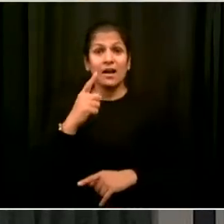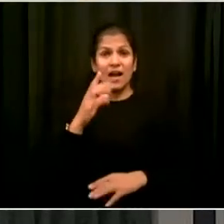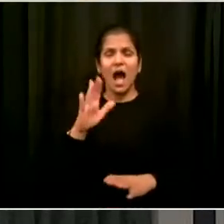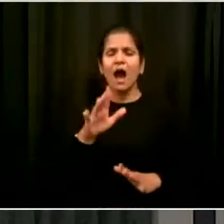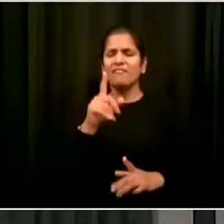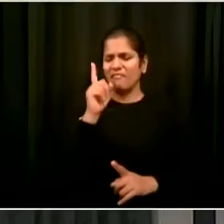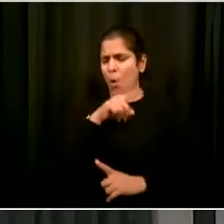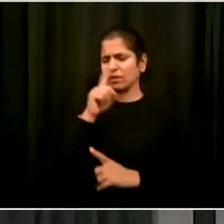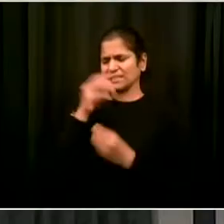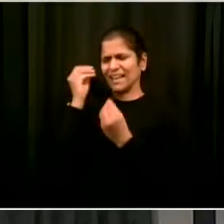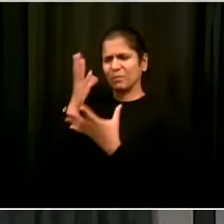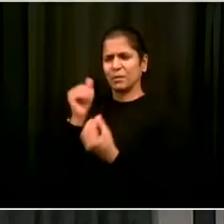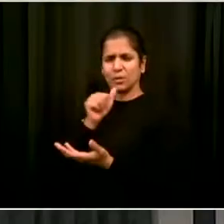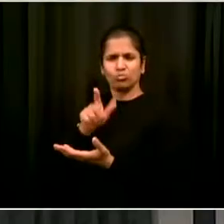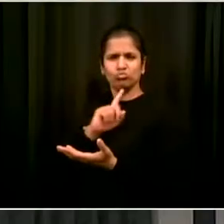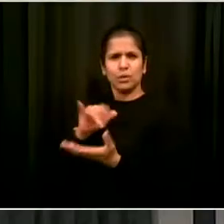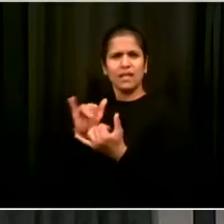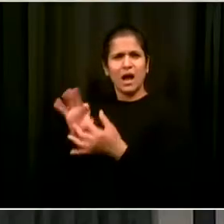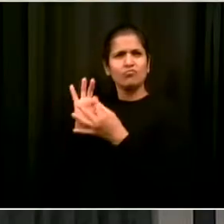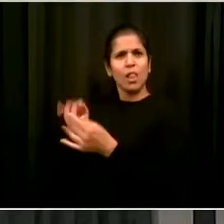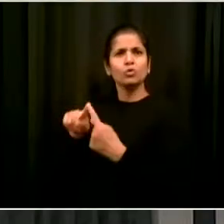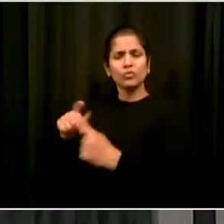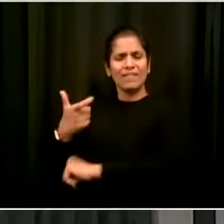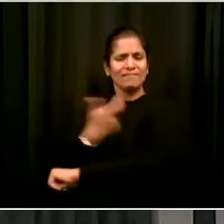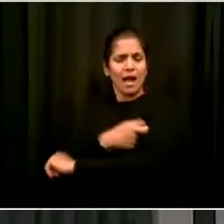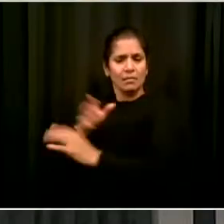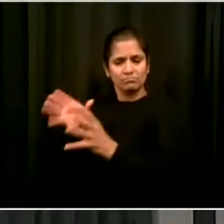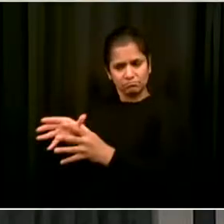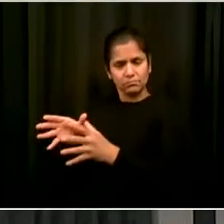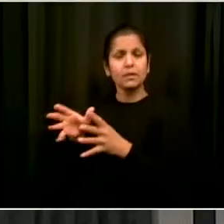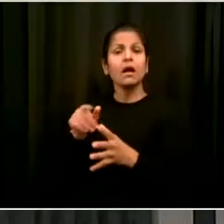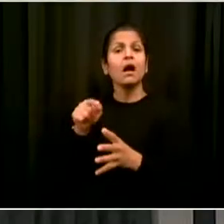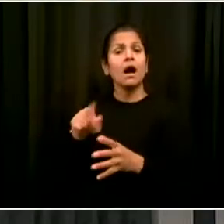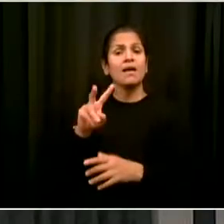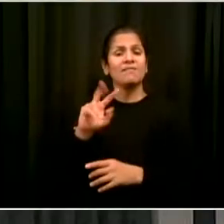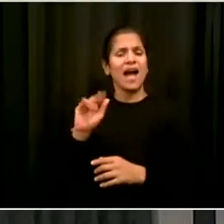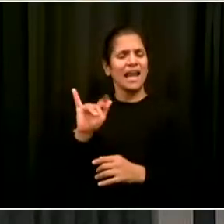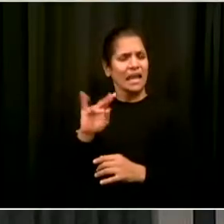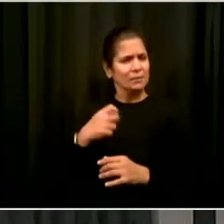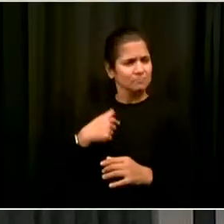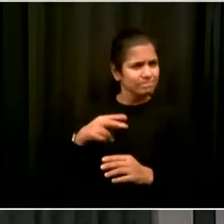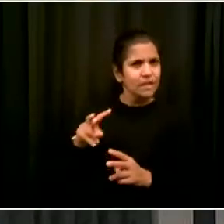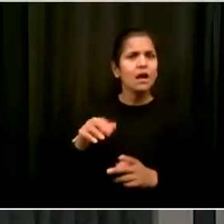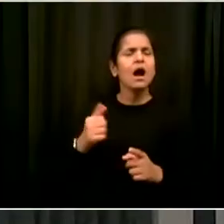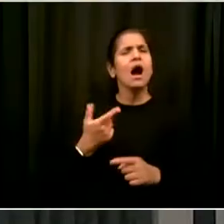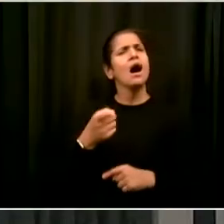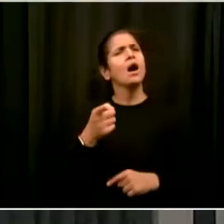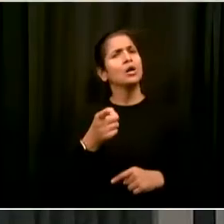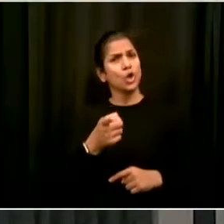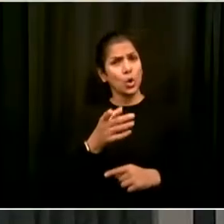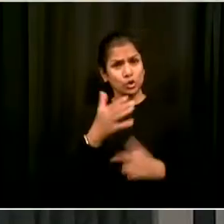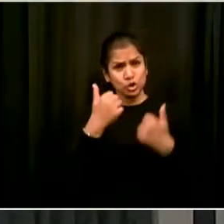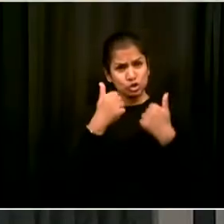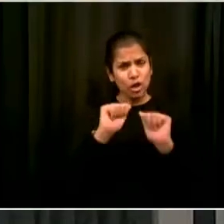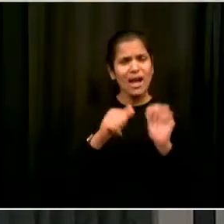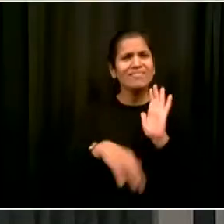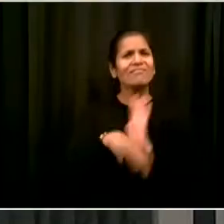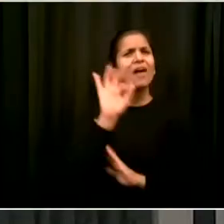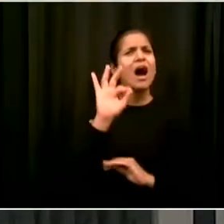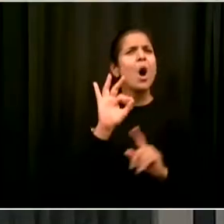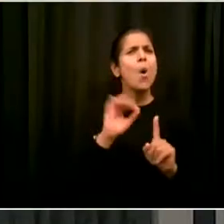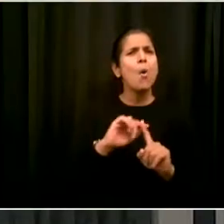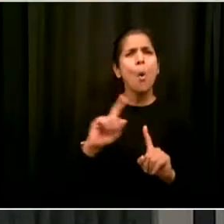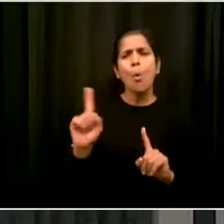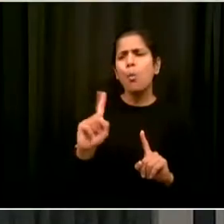priority list, but has there been any effort to track the spread of misinformation is there the sense that